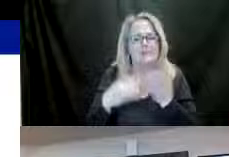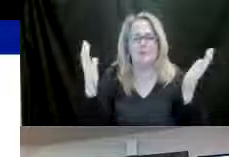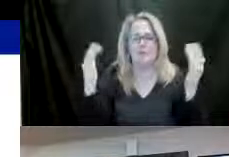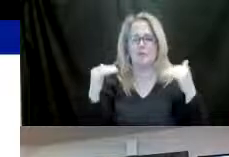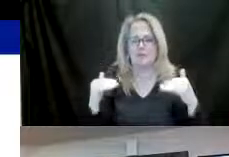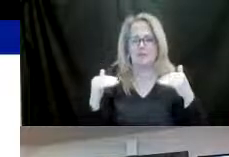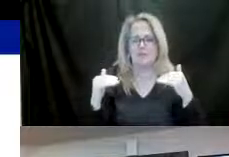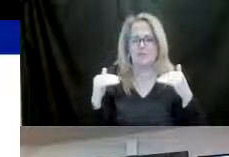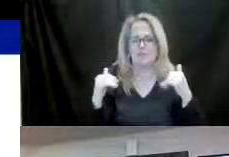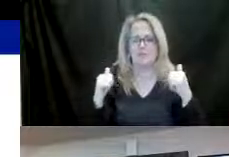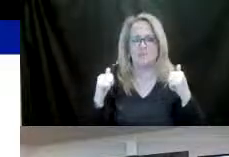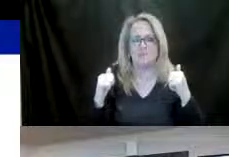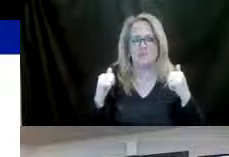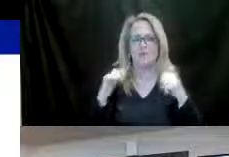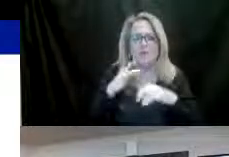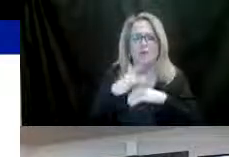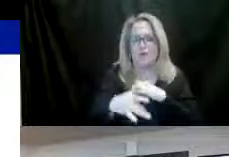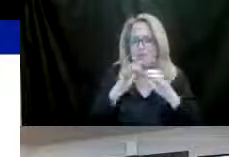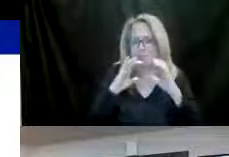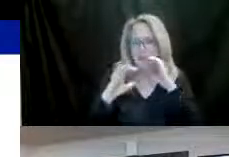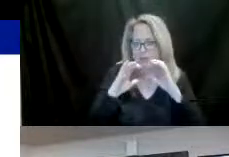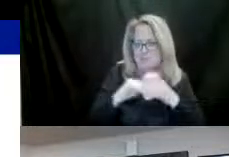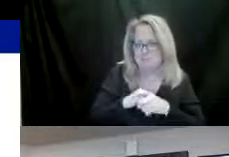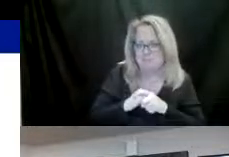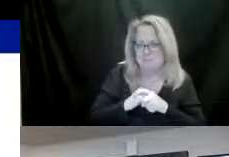on to early communication.